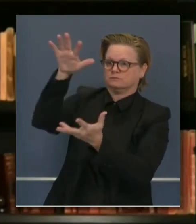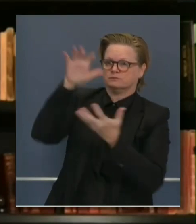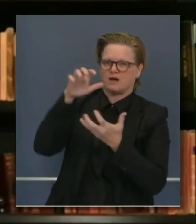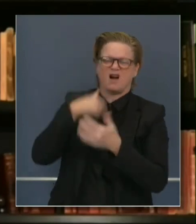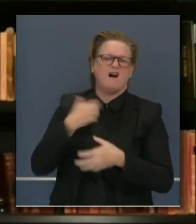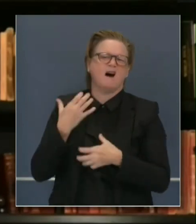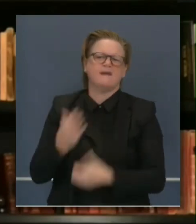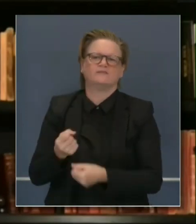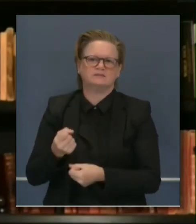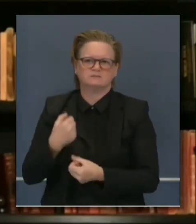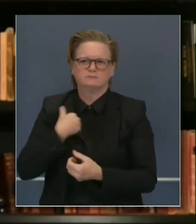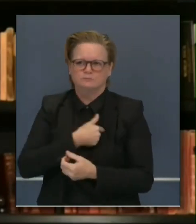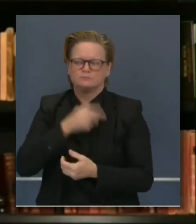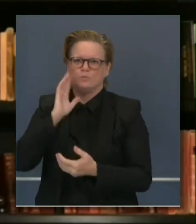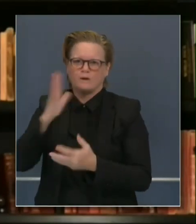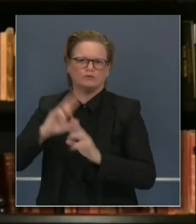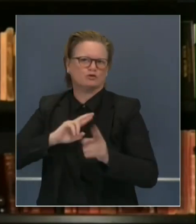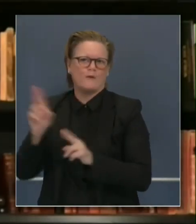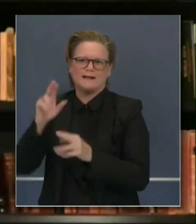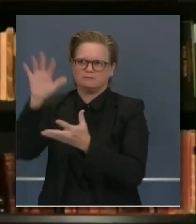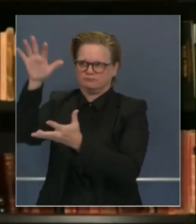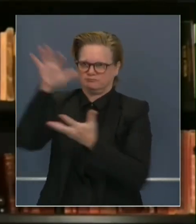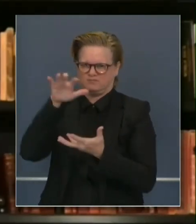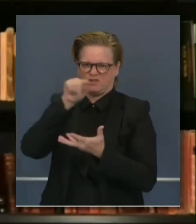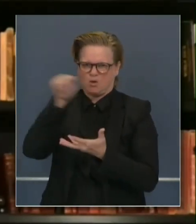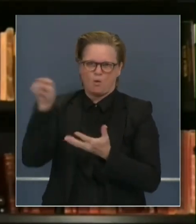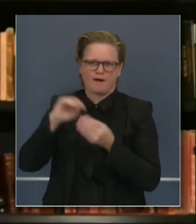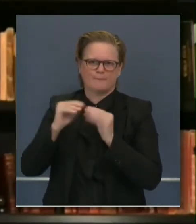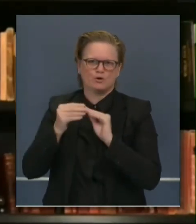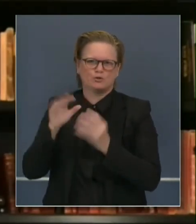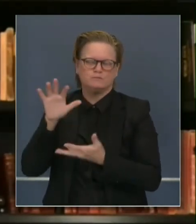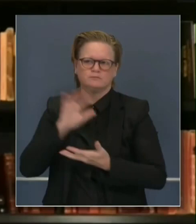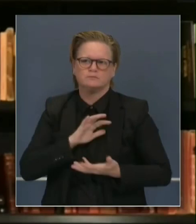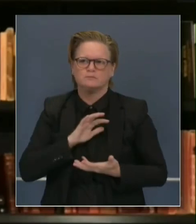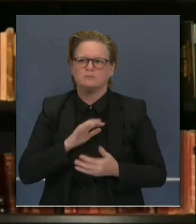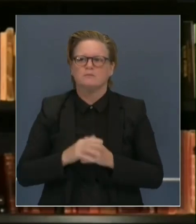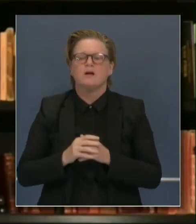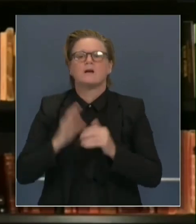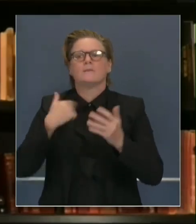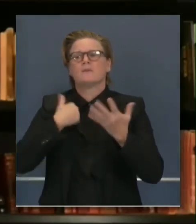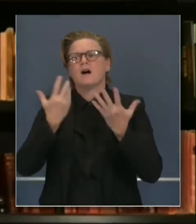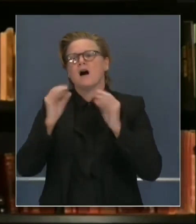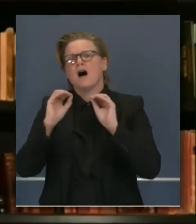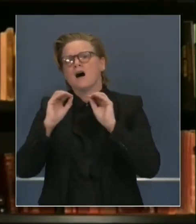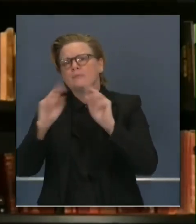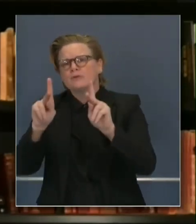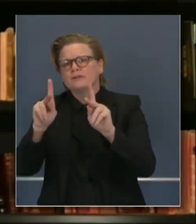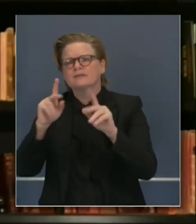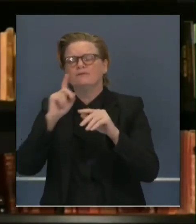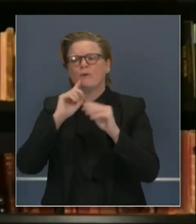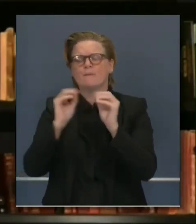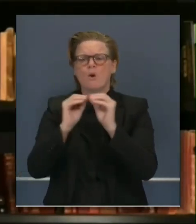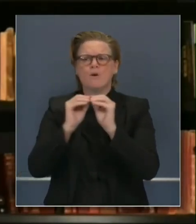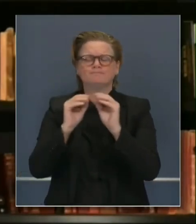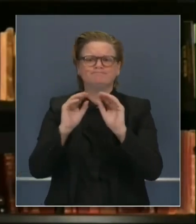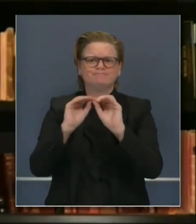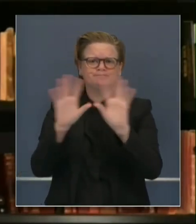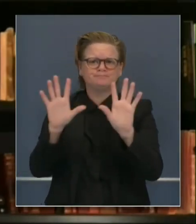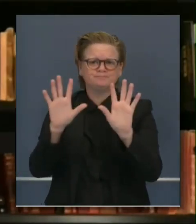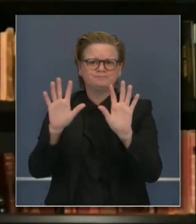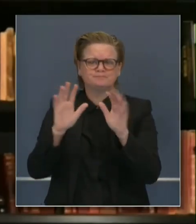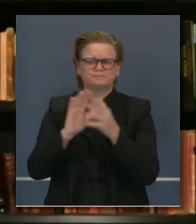it a moment ago, and thank you for this opportunity to be even more clear, so it's not just an implication. We